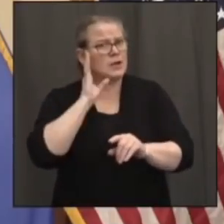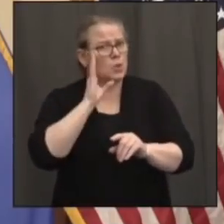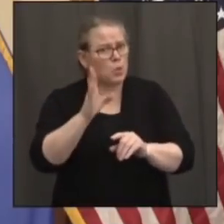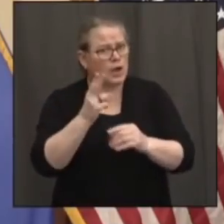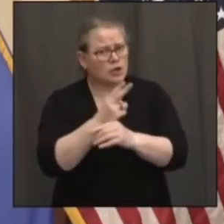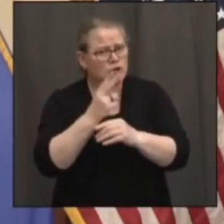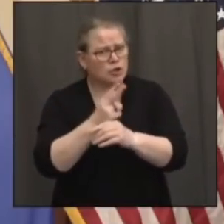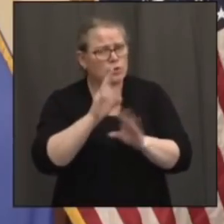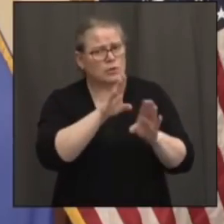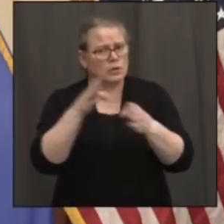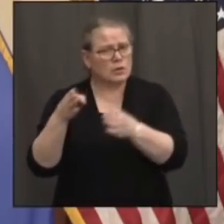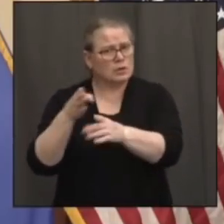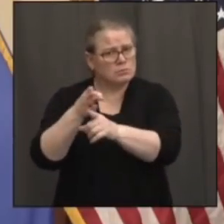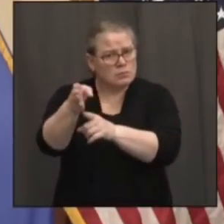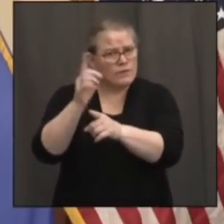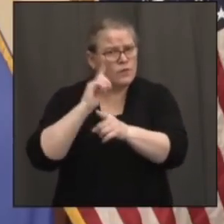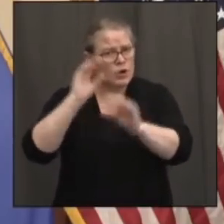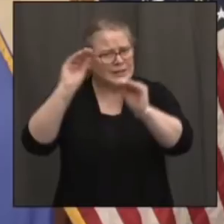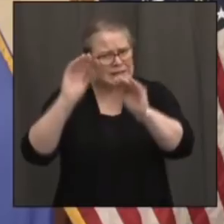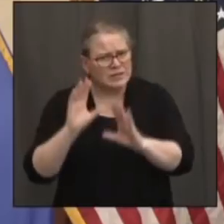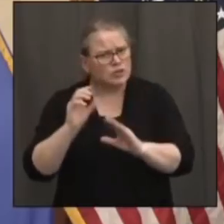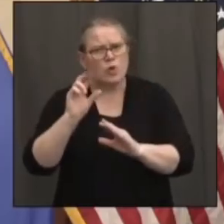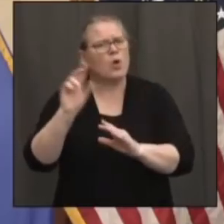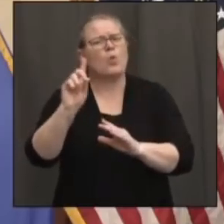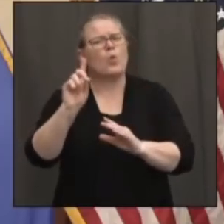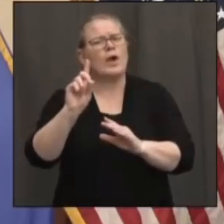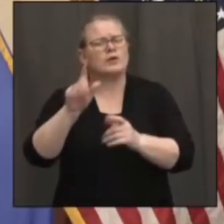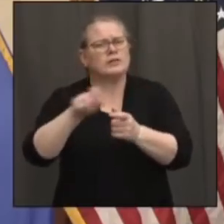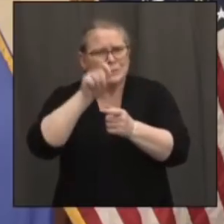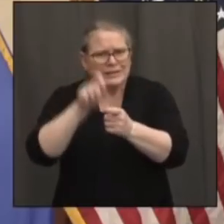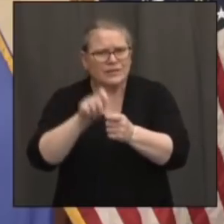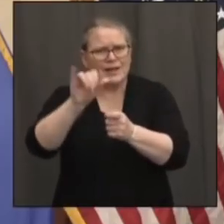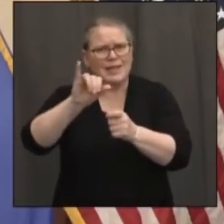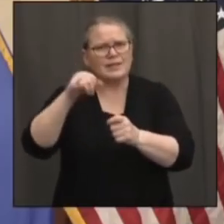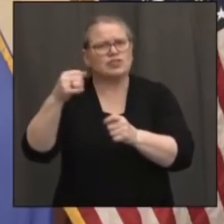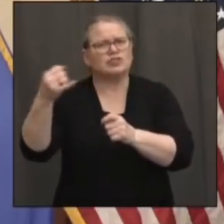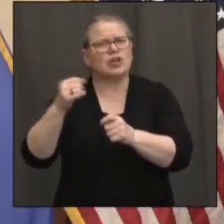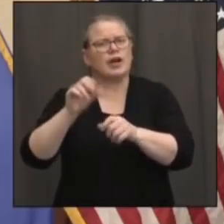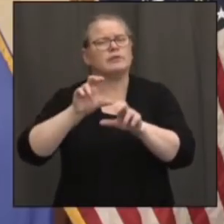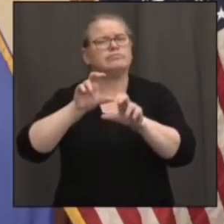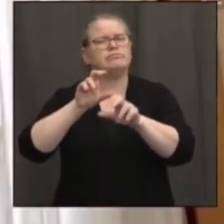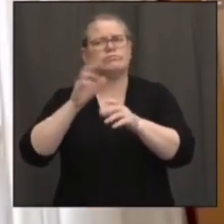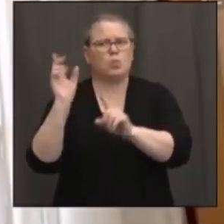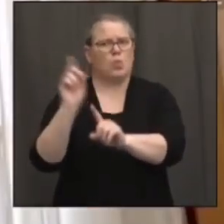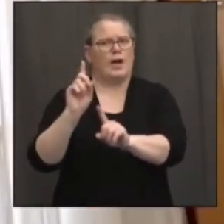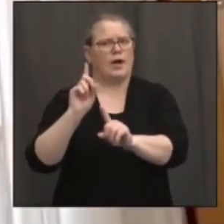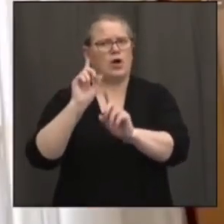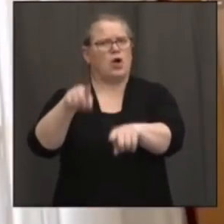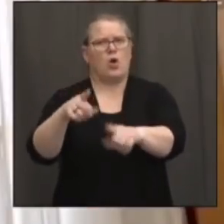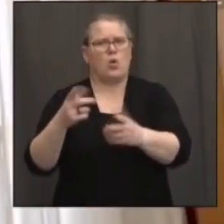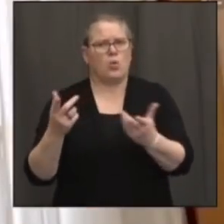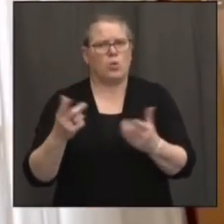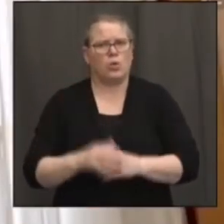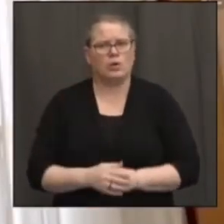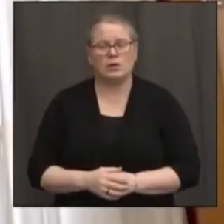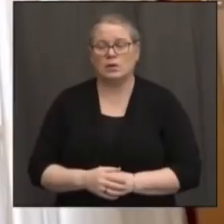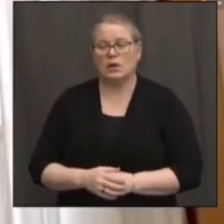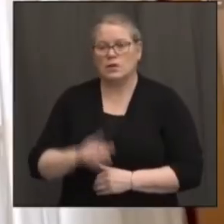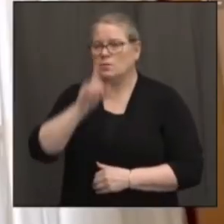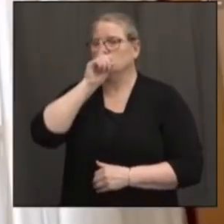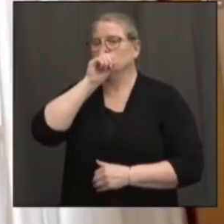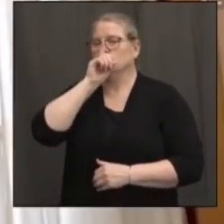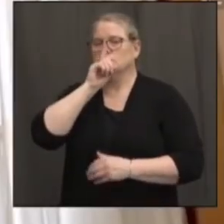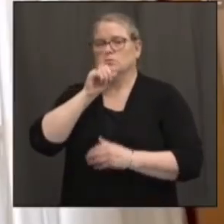teacher clinics, or where specifically? So again, we didn't direct it anywhere. We asked our providers who would